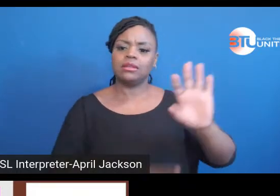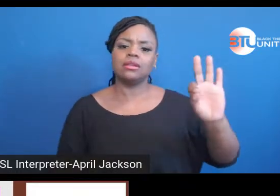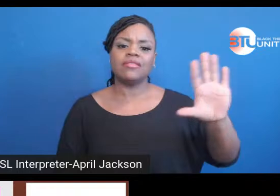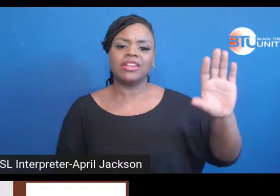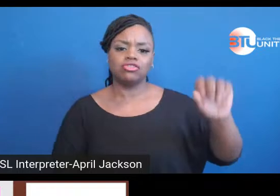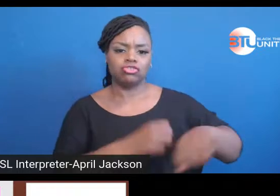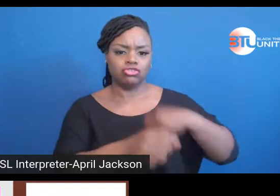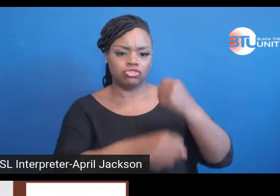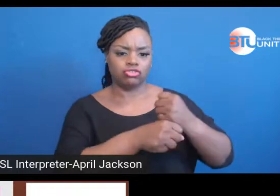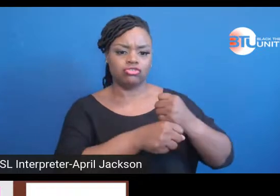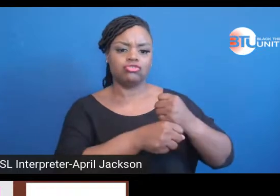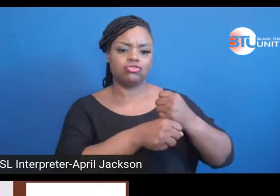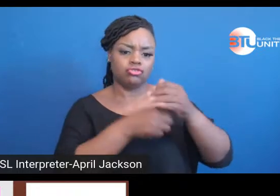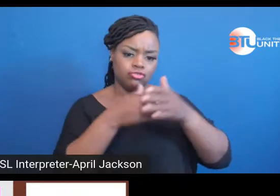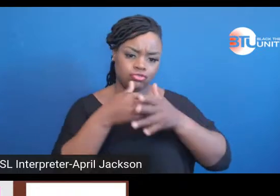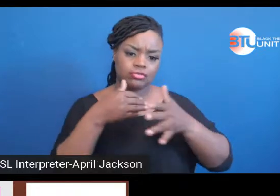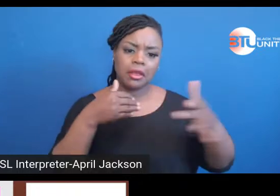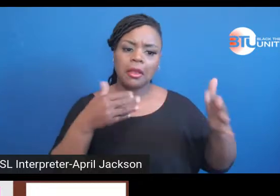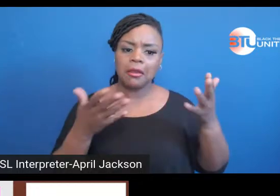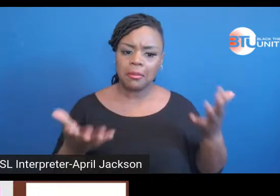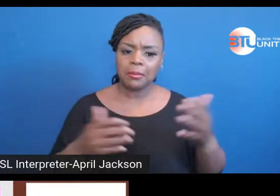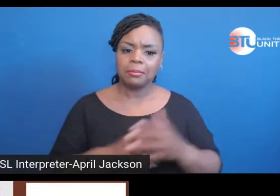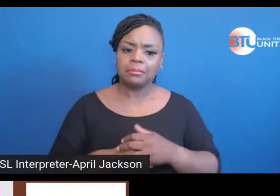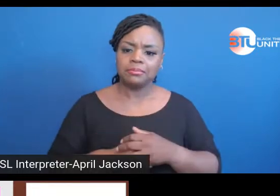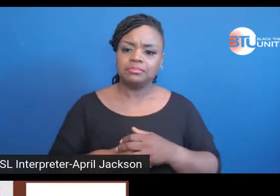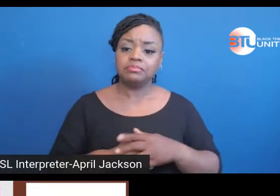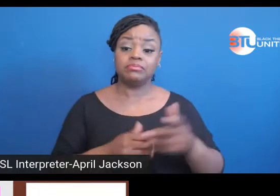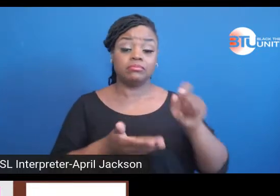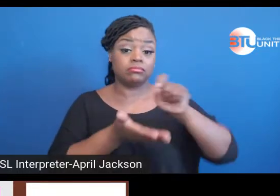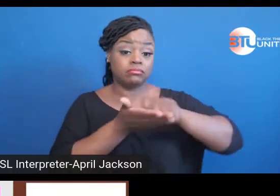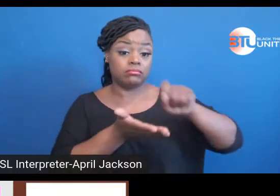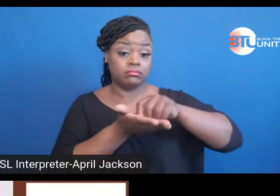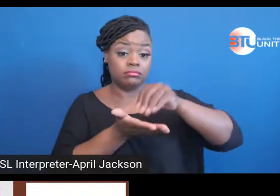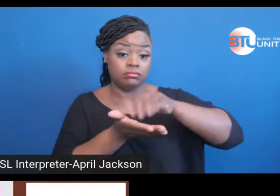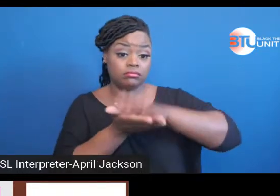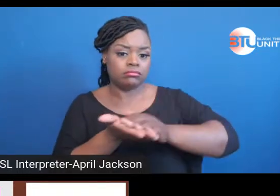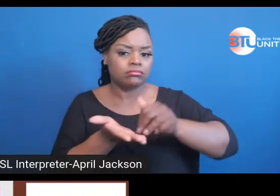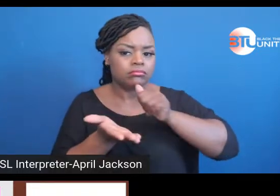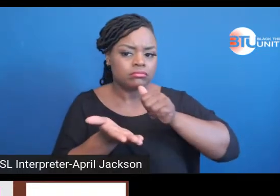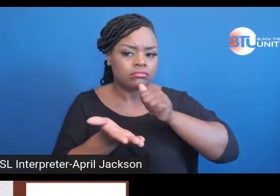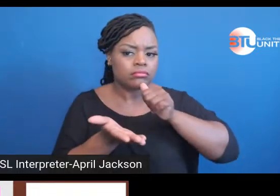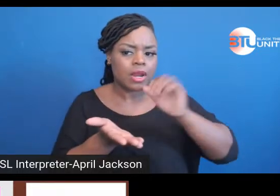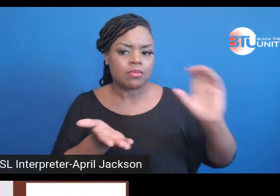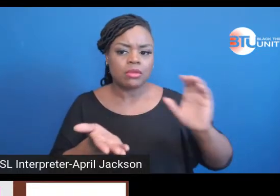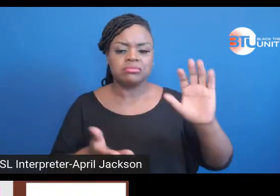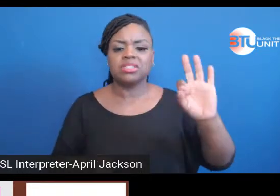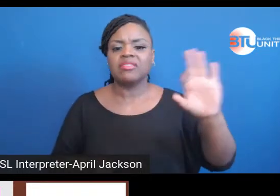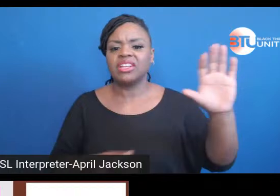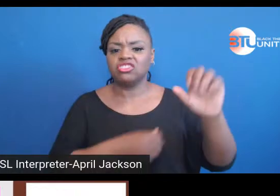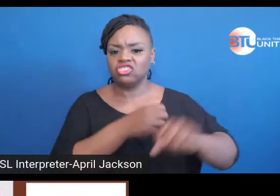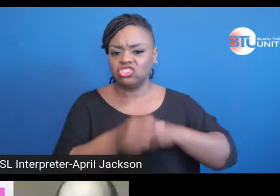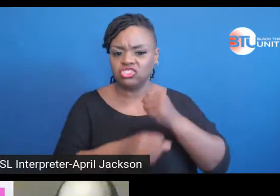Similarly, if it's written under a pseudonym or anonymous, the life of the copyright is 95 years.